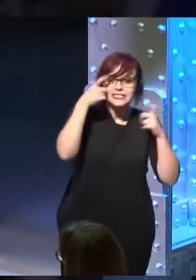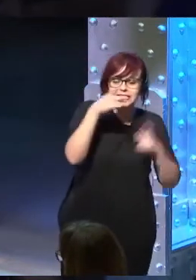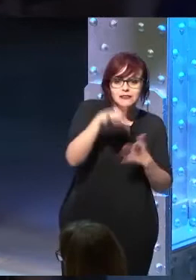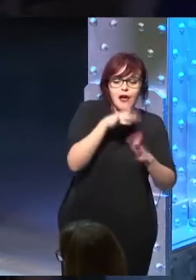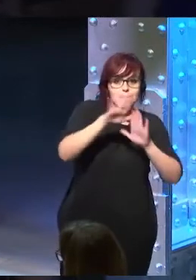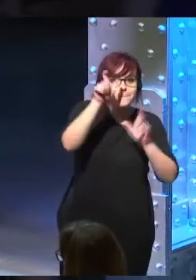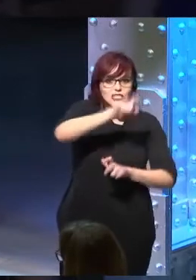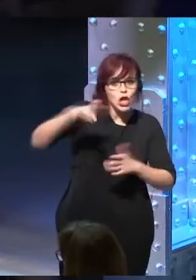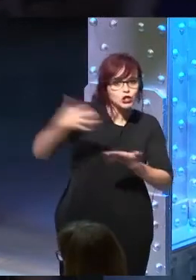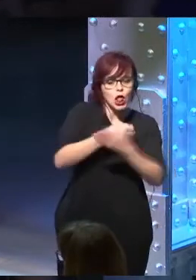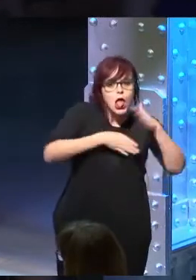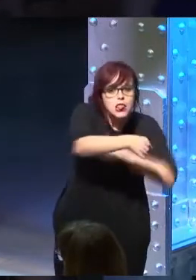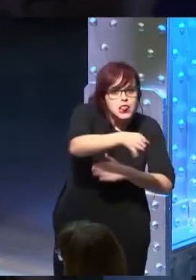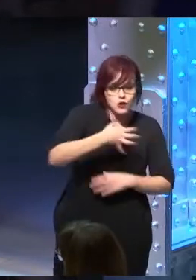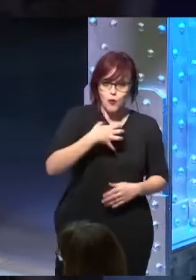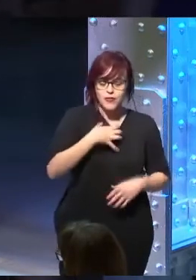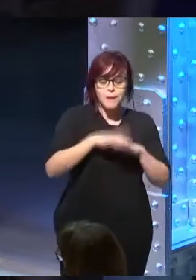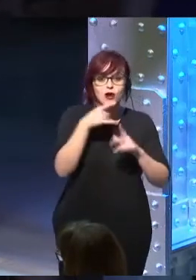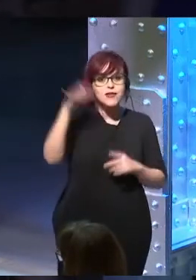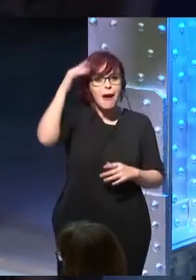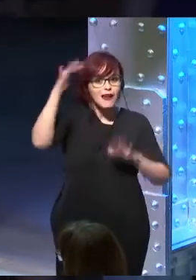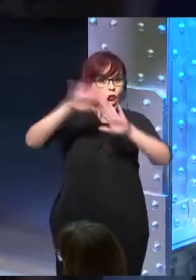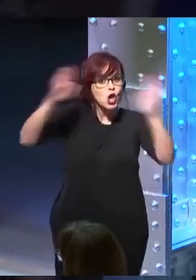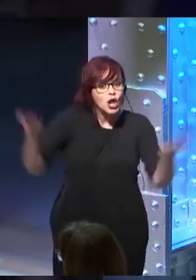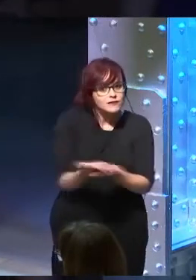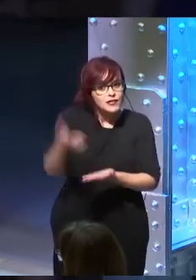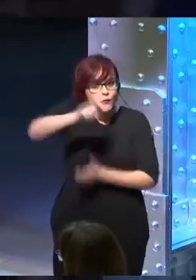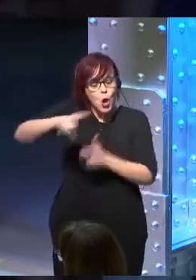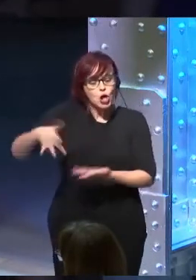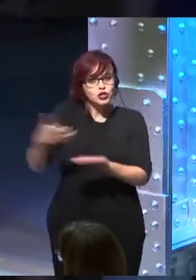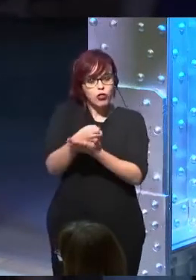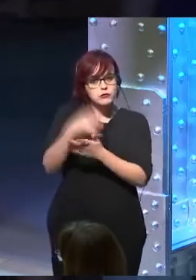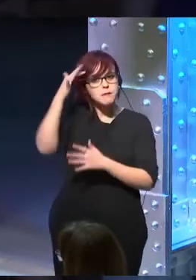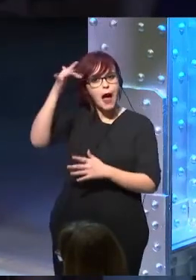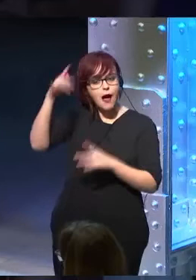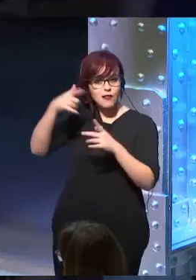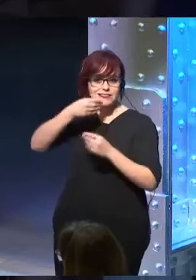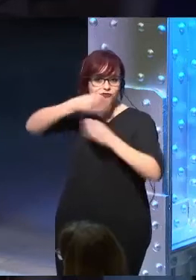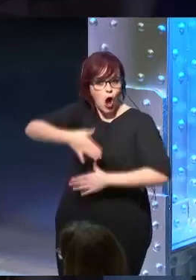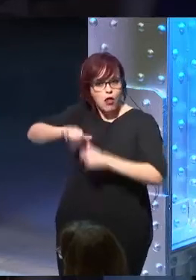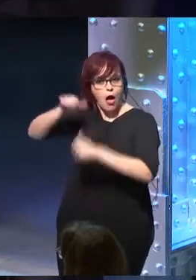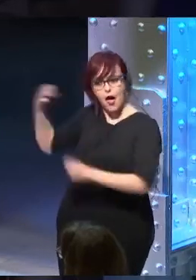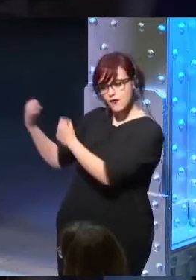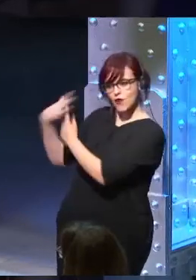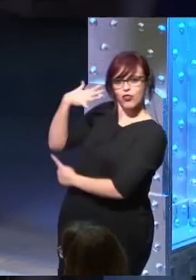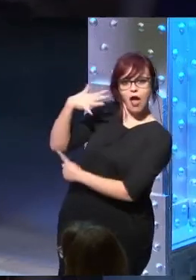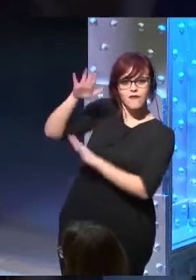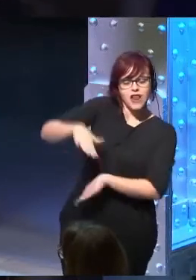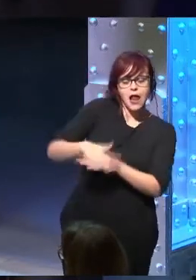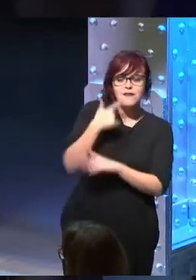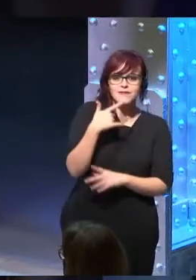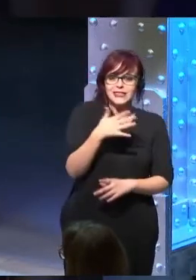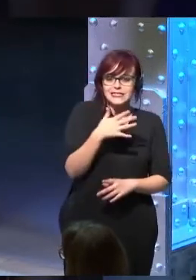And within the cultural imagination, it is, as we've seen it, a possession. Power is a possession of men.